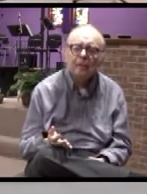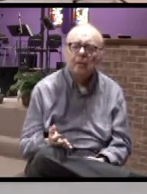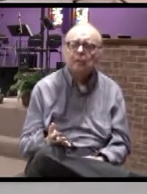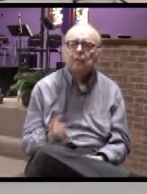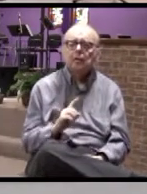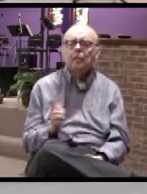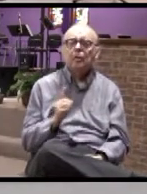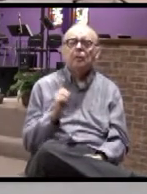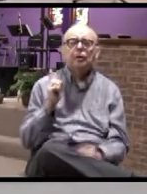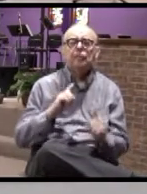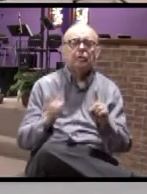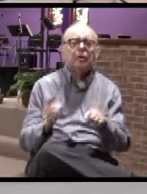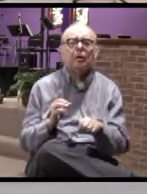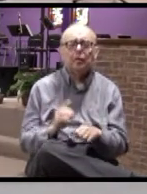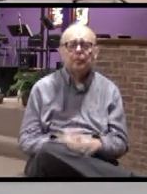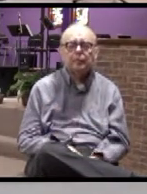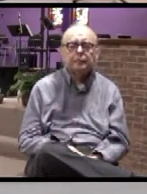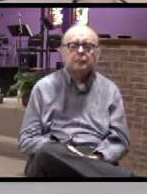Where did you go?